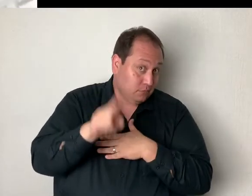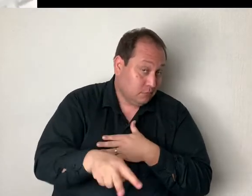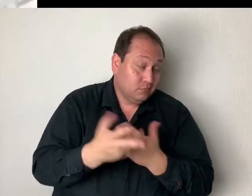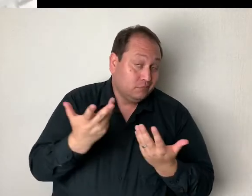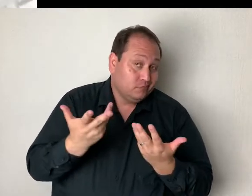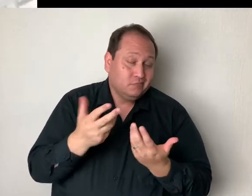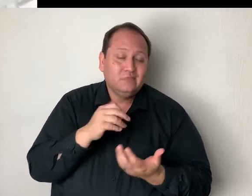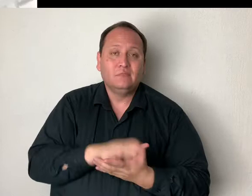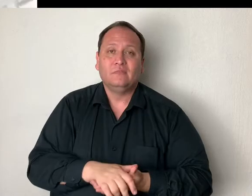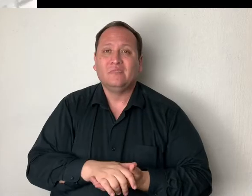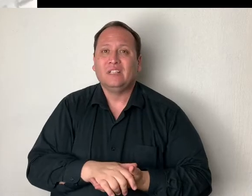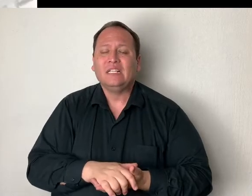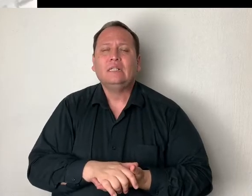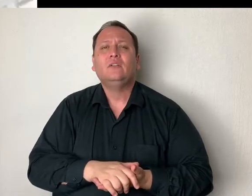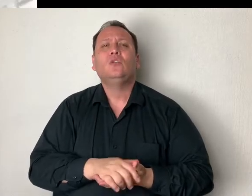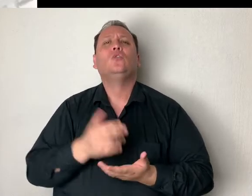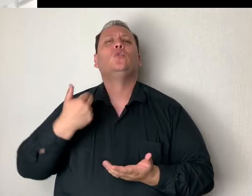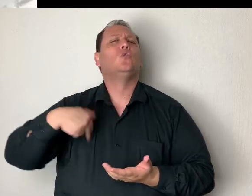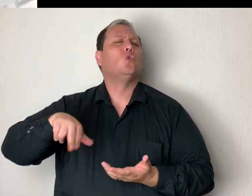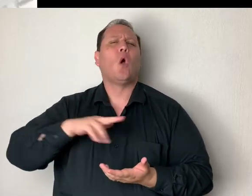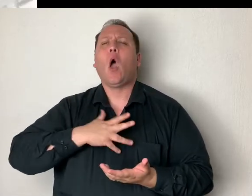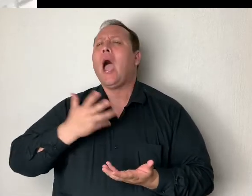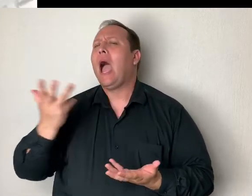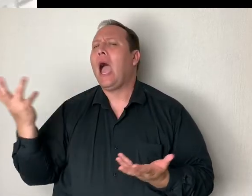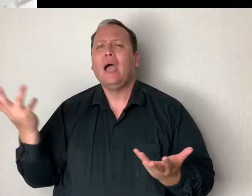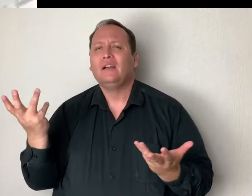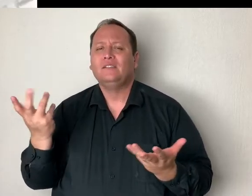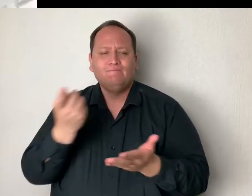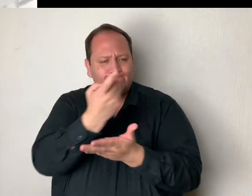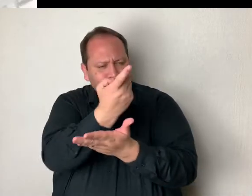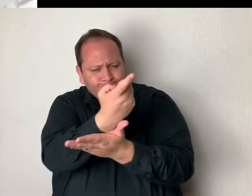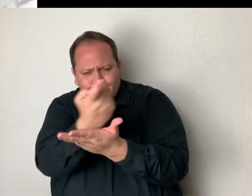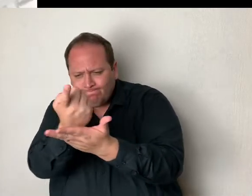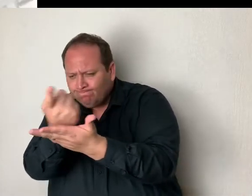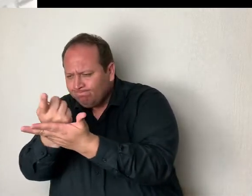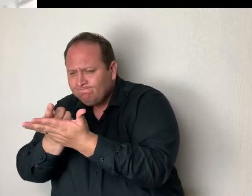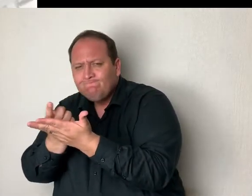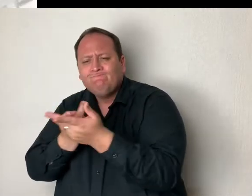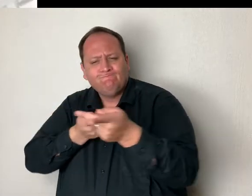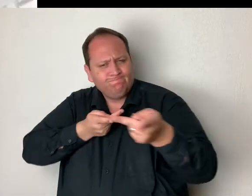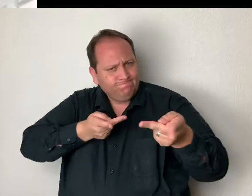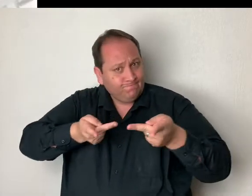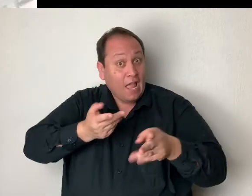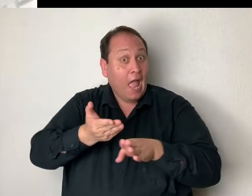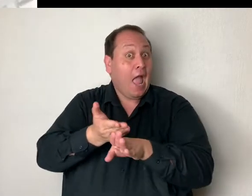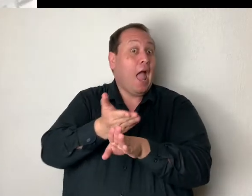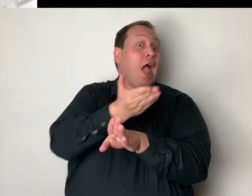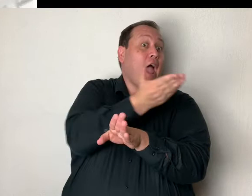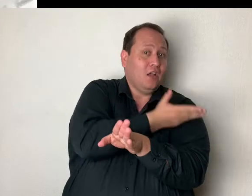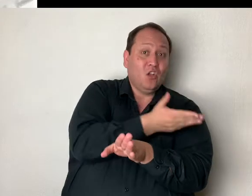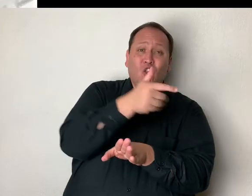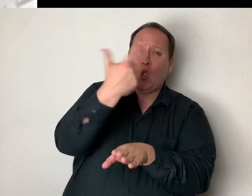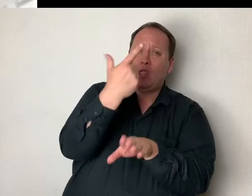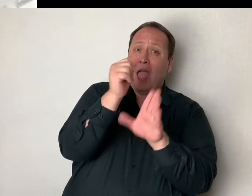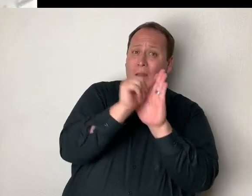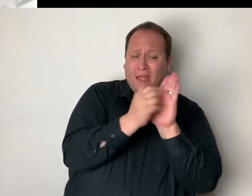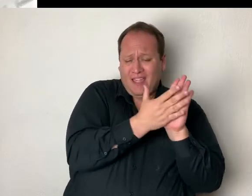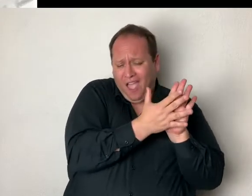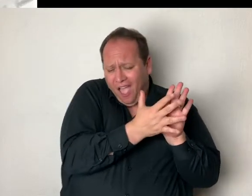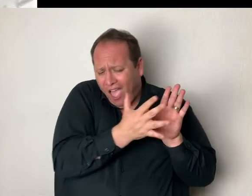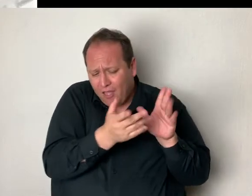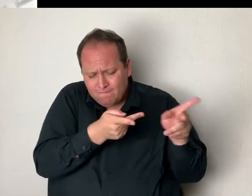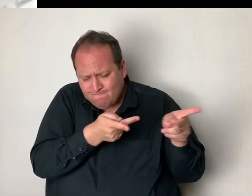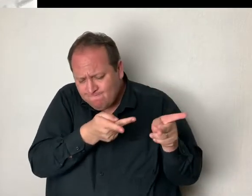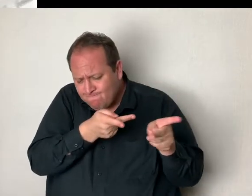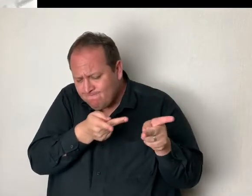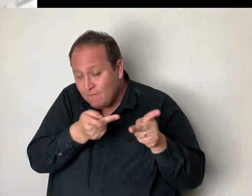are we trying to dictate the design process ahead of time. This is a 12-month process, but imagine taking